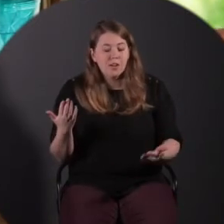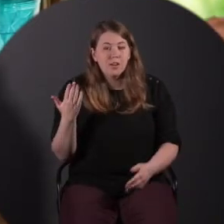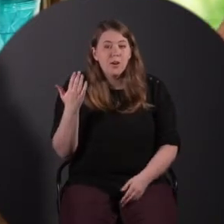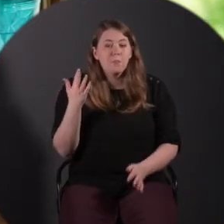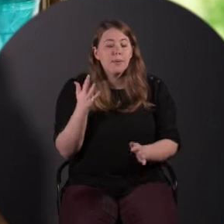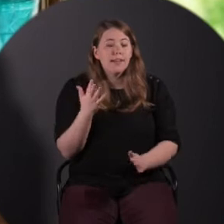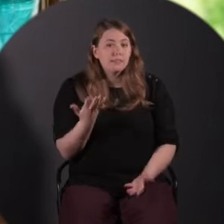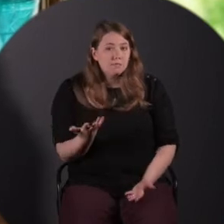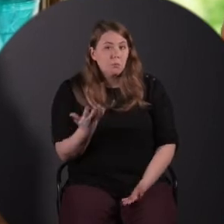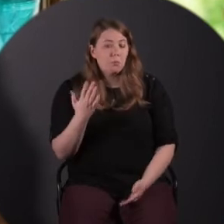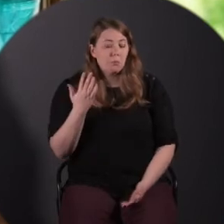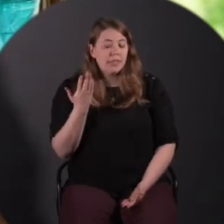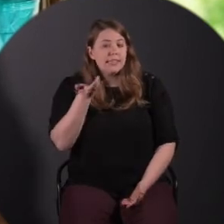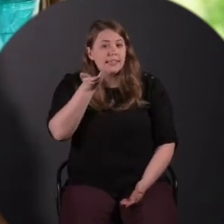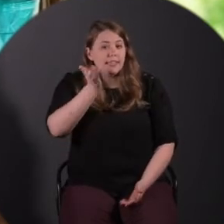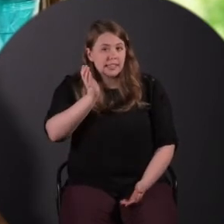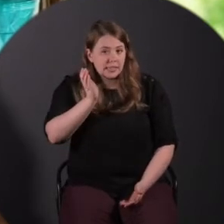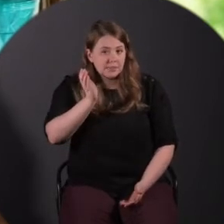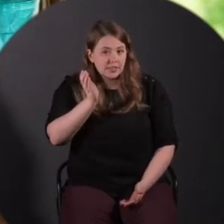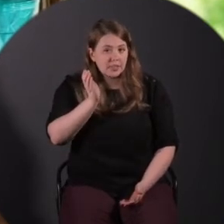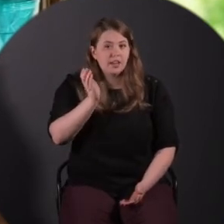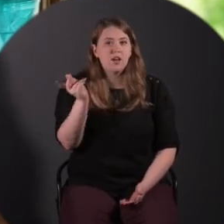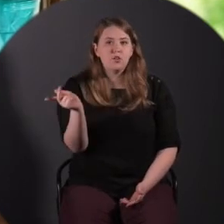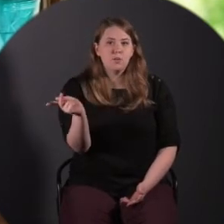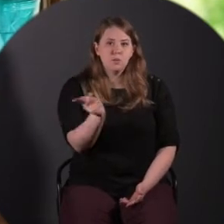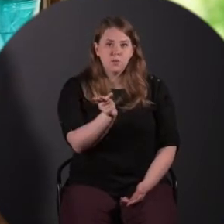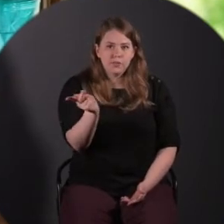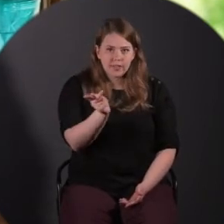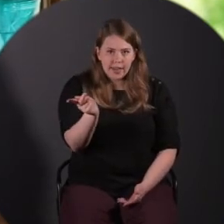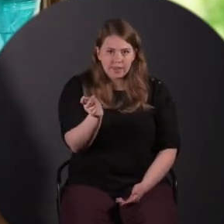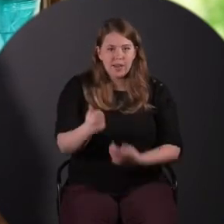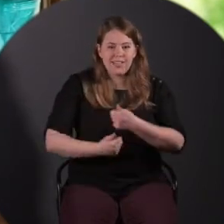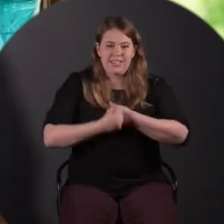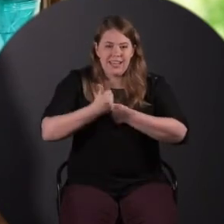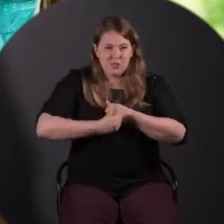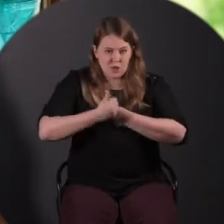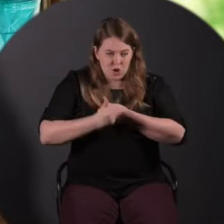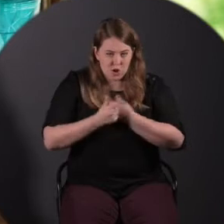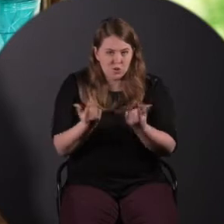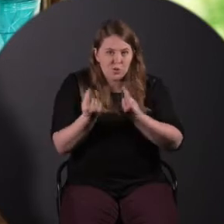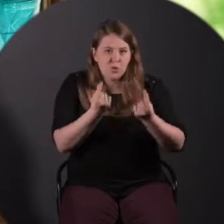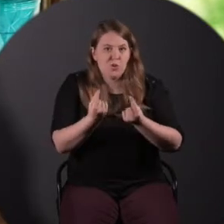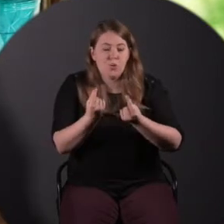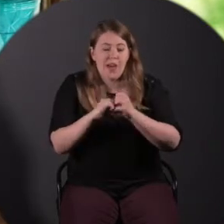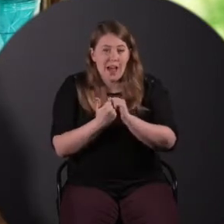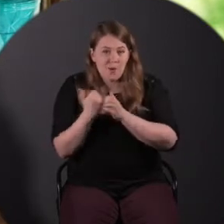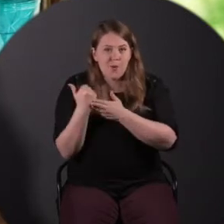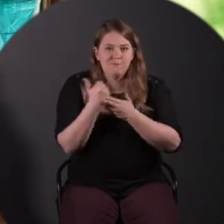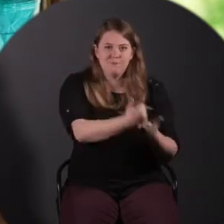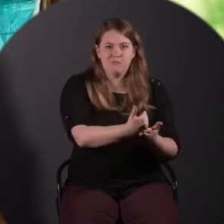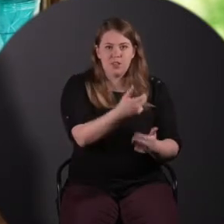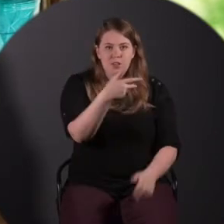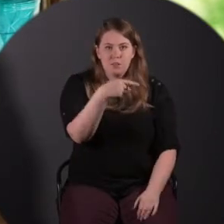it's implied that these two endangered their lives to save Paul's. And we can assume that they continued to